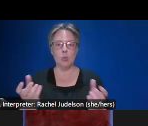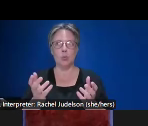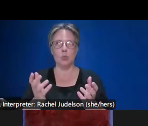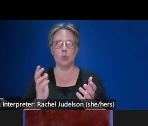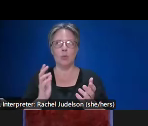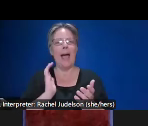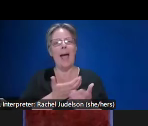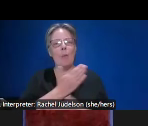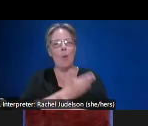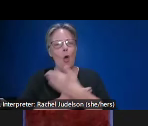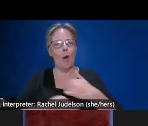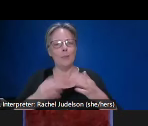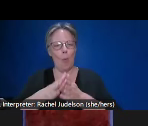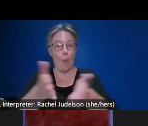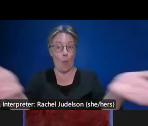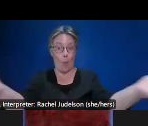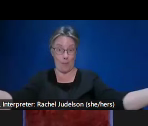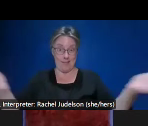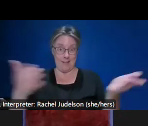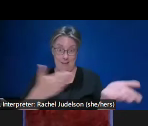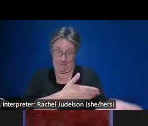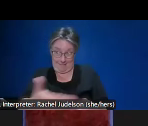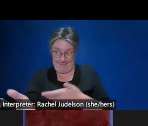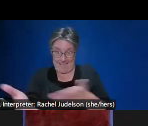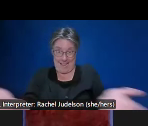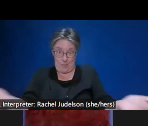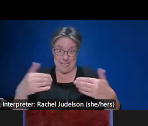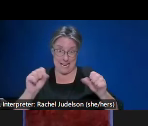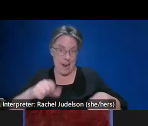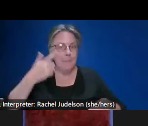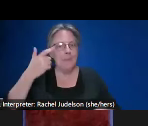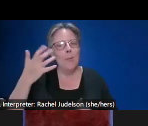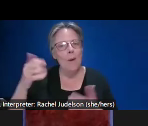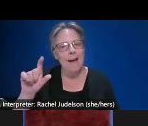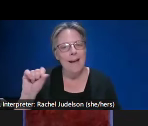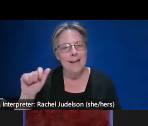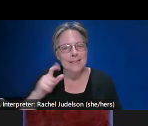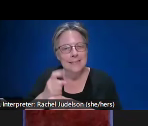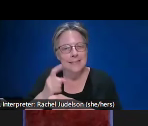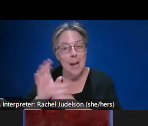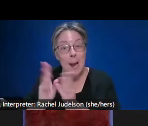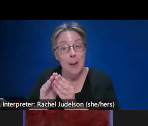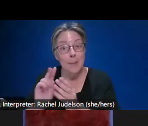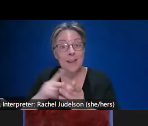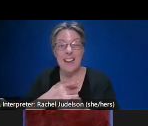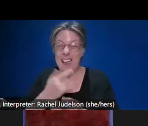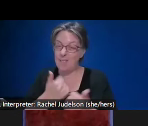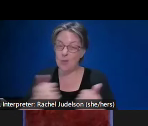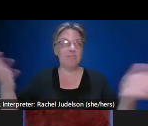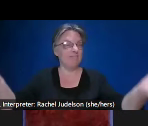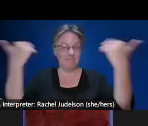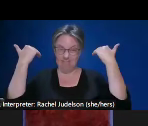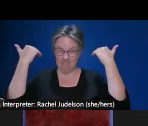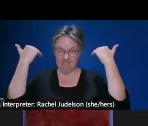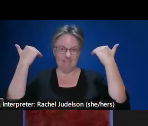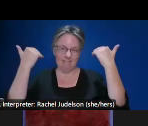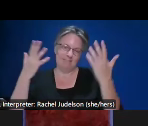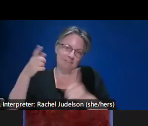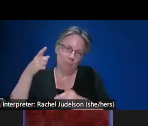open as we can, because we want the LSA annual meeting to be where everybody can come. The